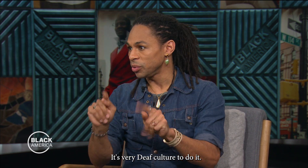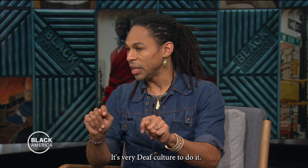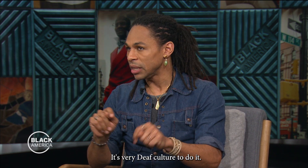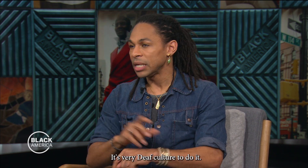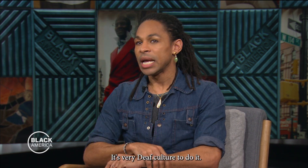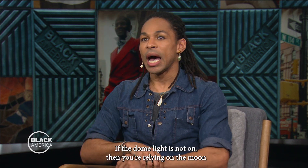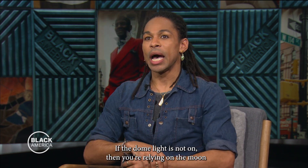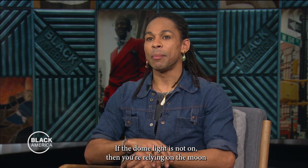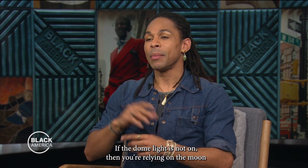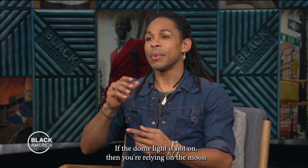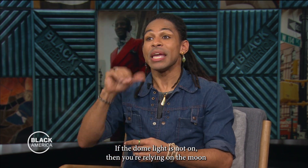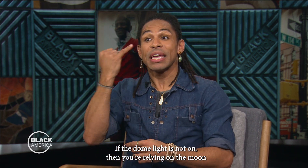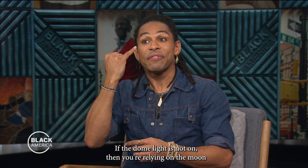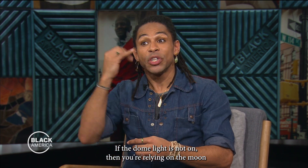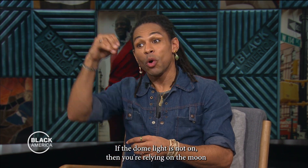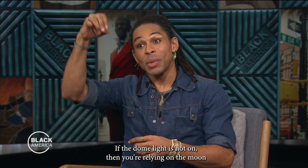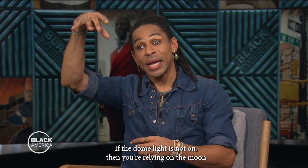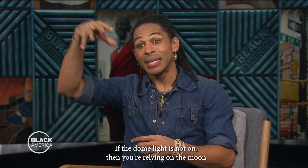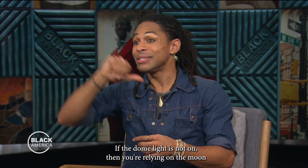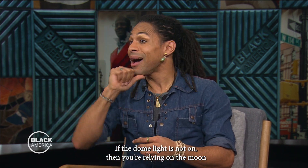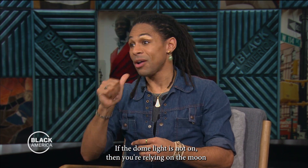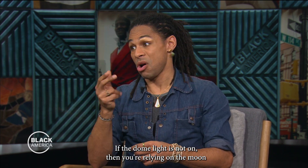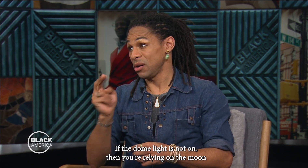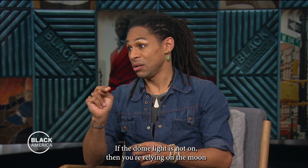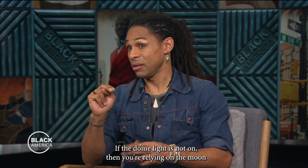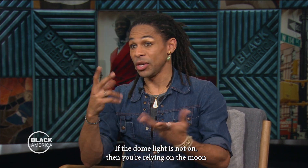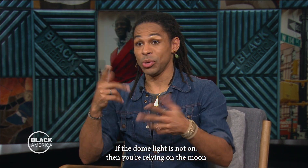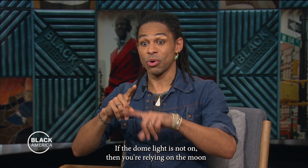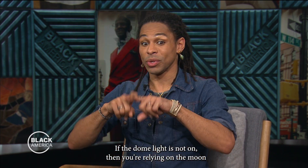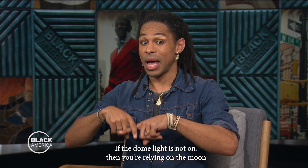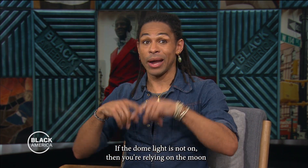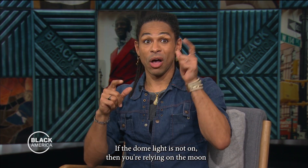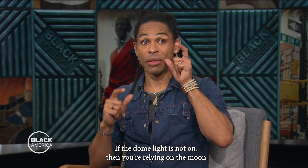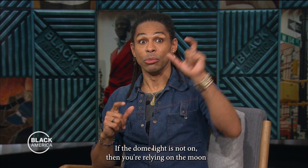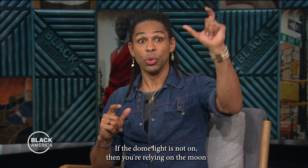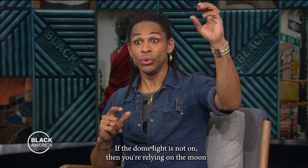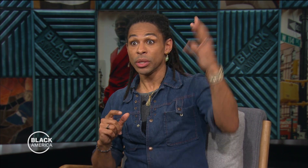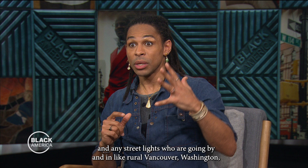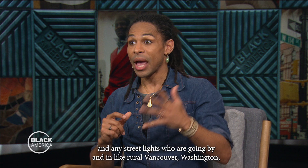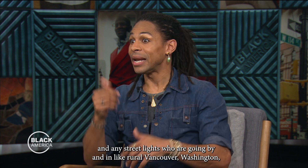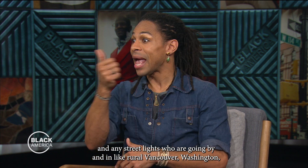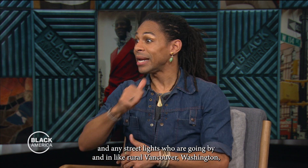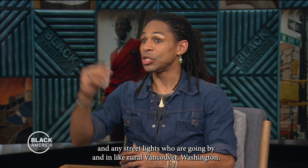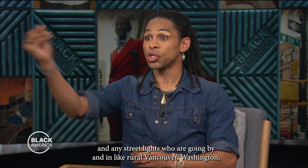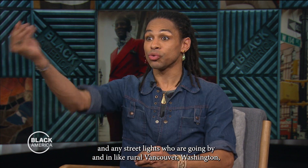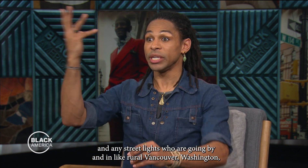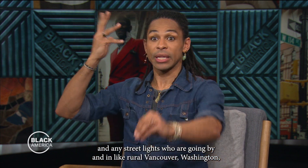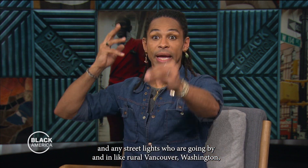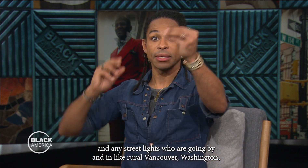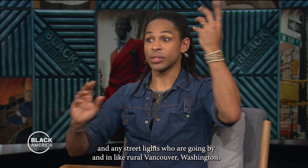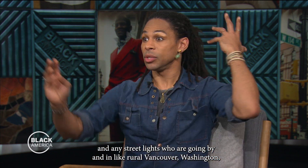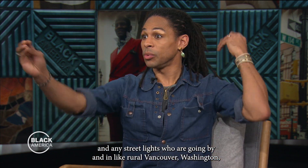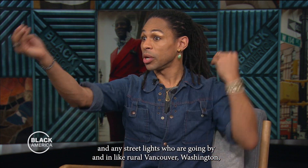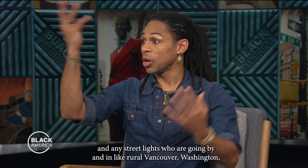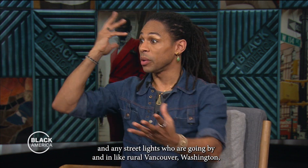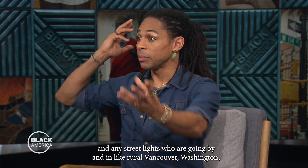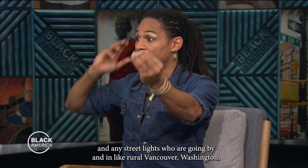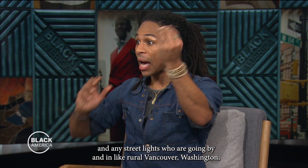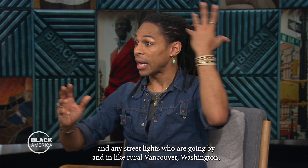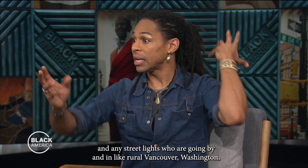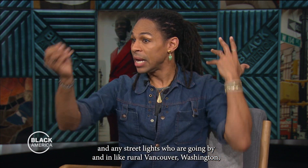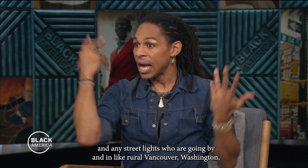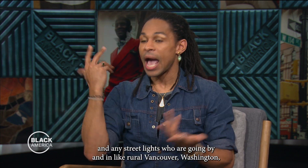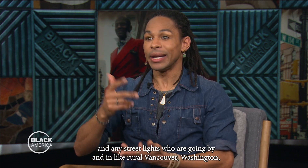culture to do it. If the dome light is not on, then you're relying on the moon and any street lights who are